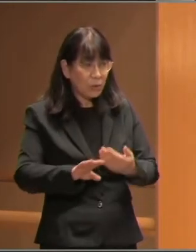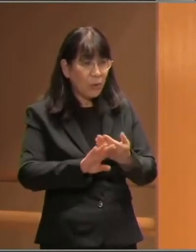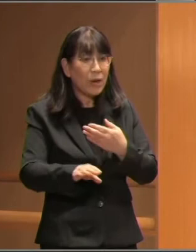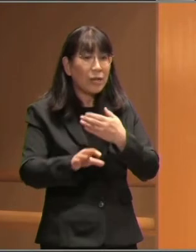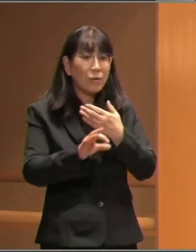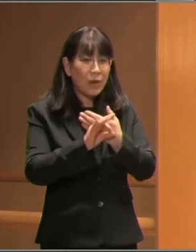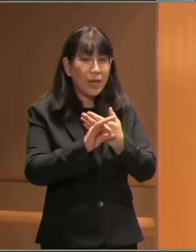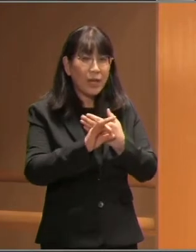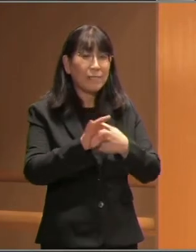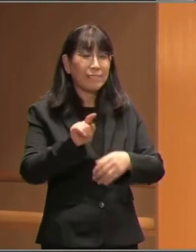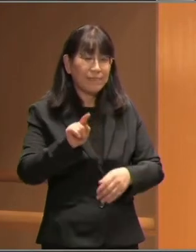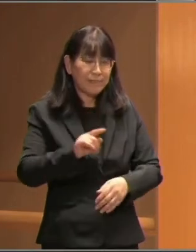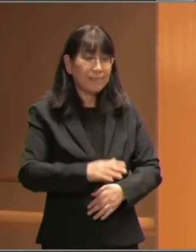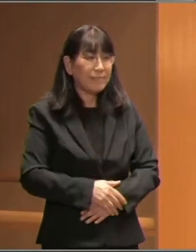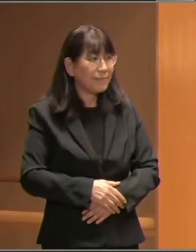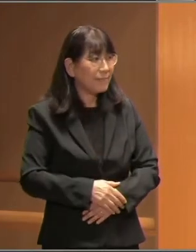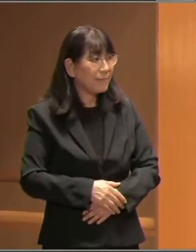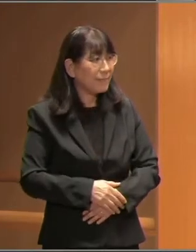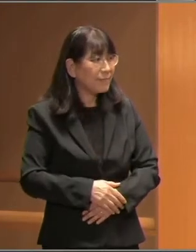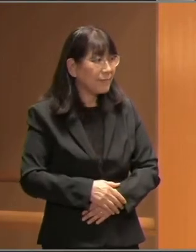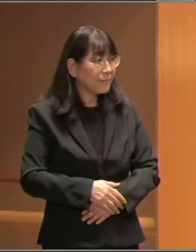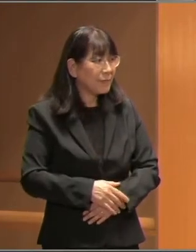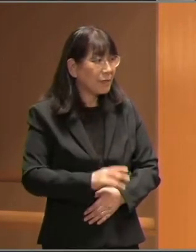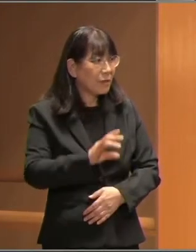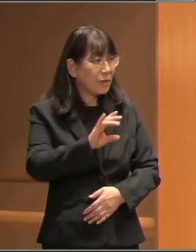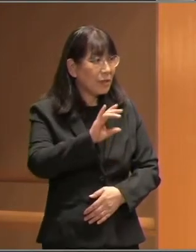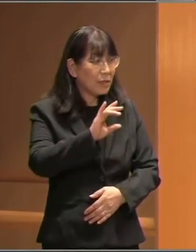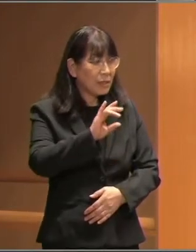So other examples.